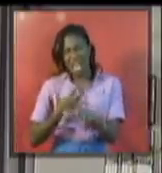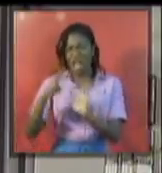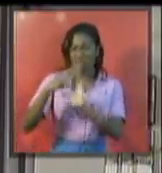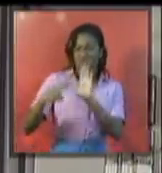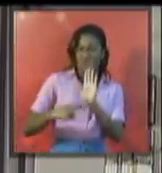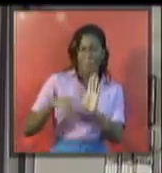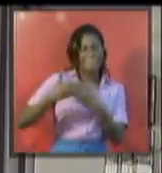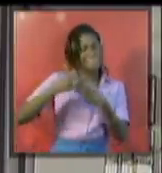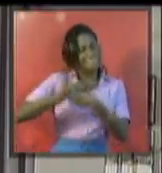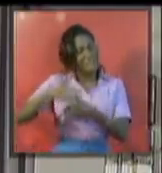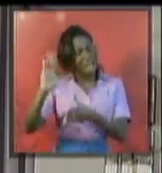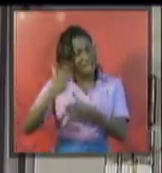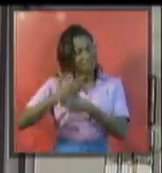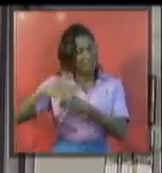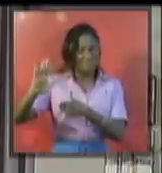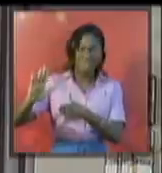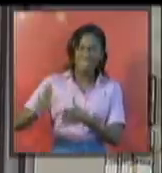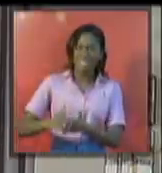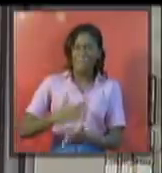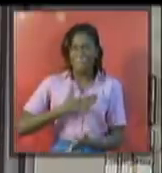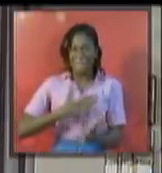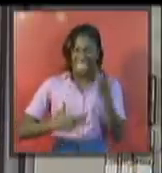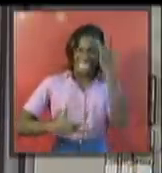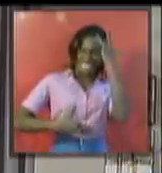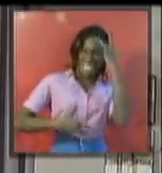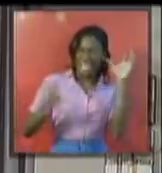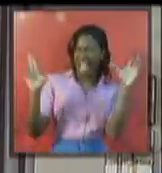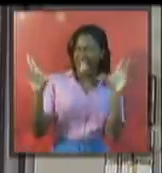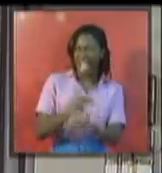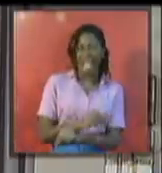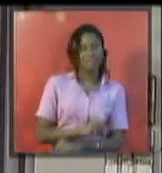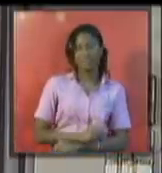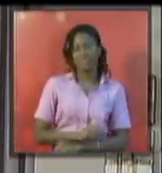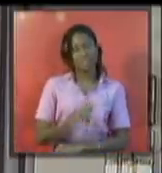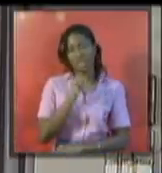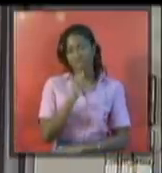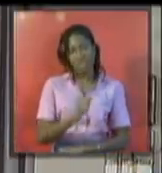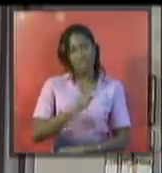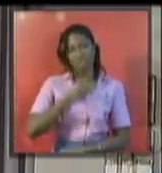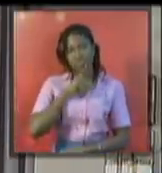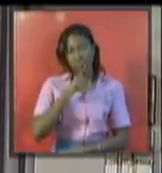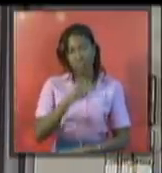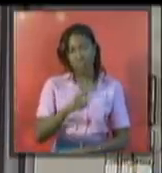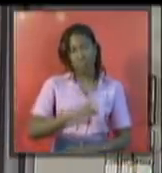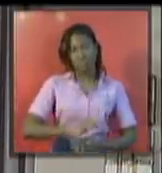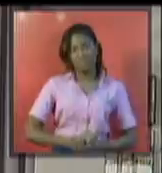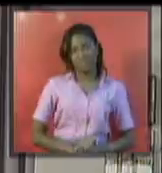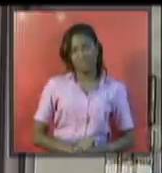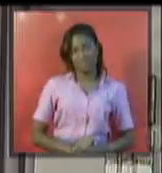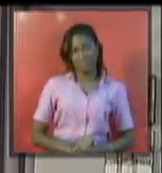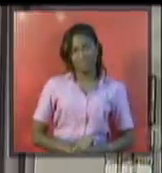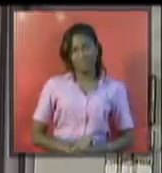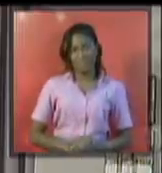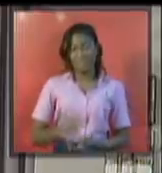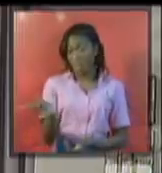them and that they are immune to the virus. You are not. As Dr. Smith and Dr. Harris said,